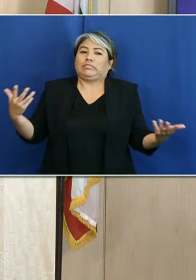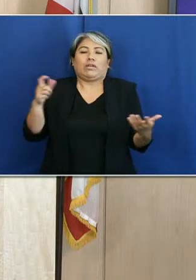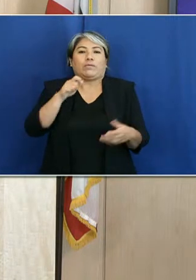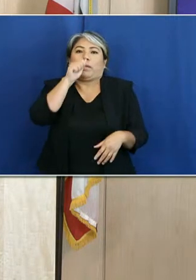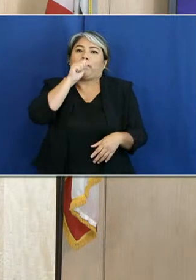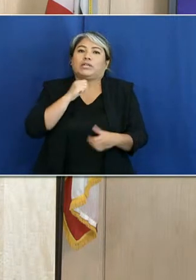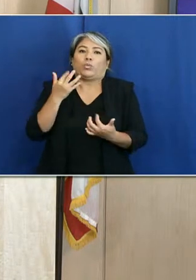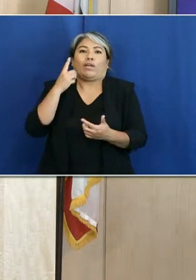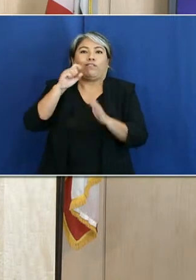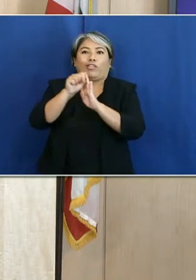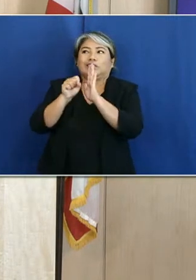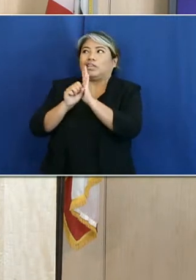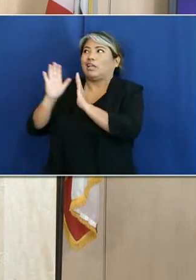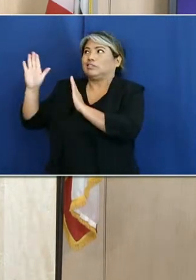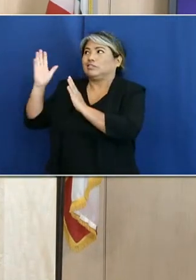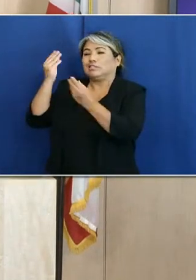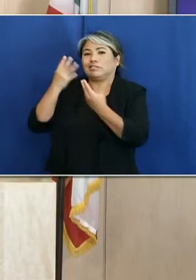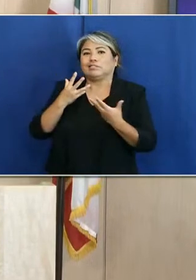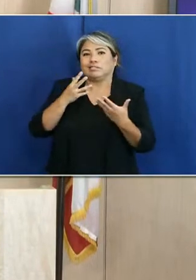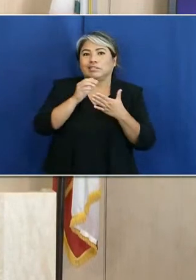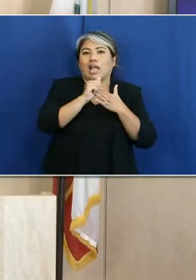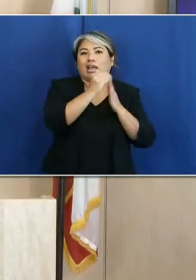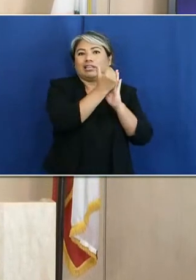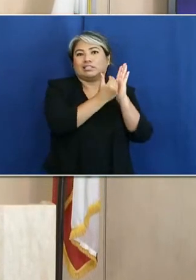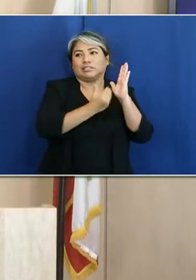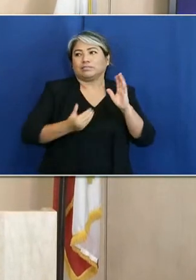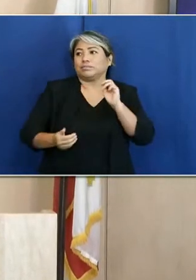from the state. Thank you.